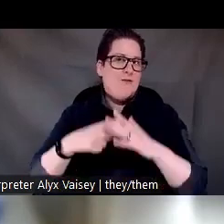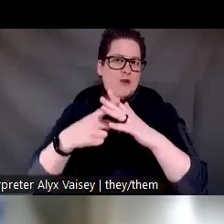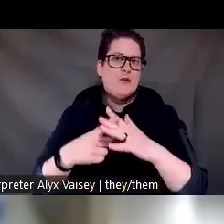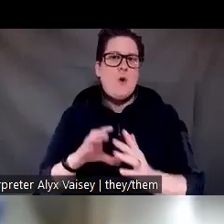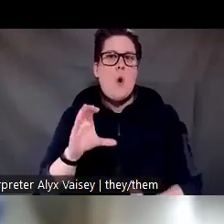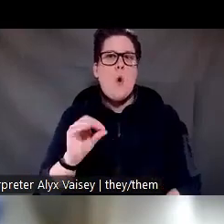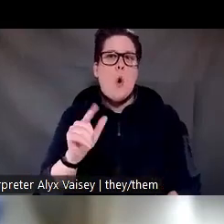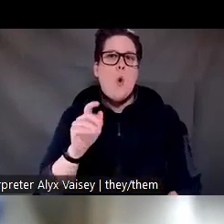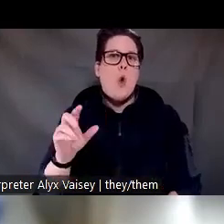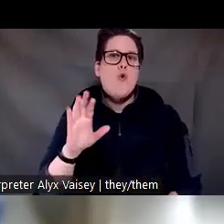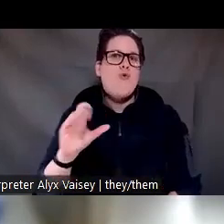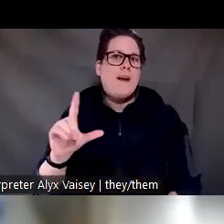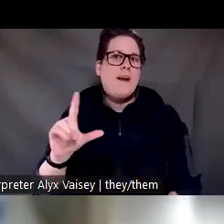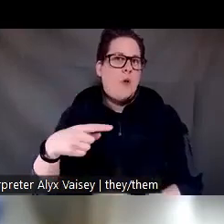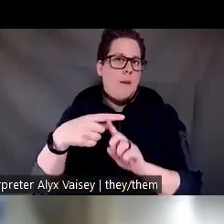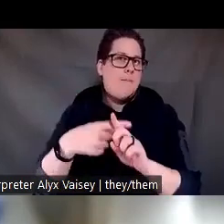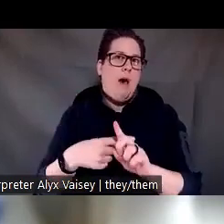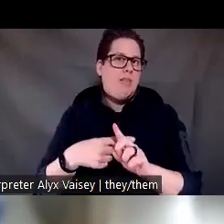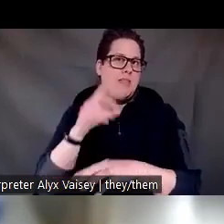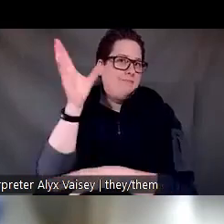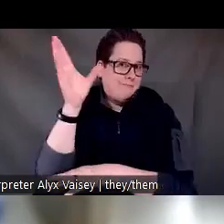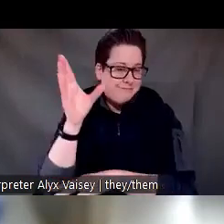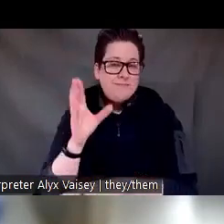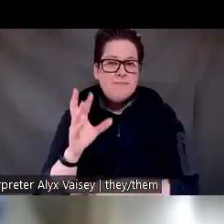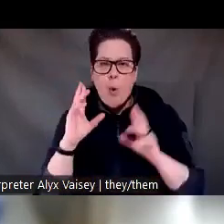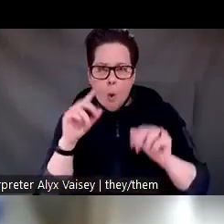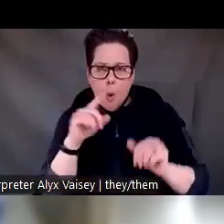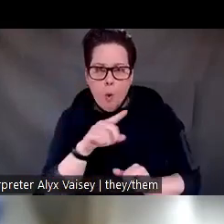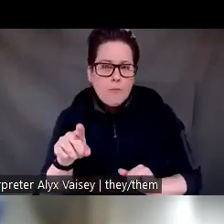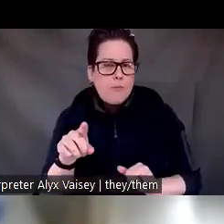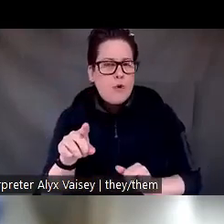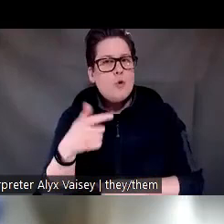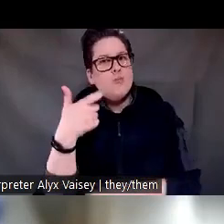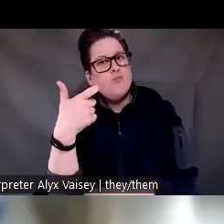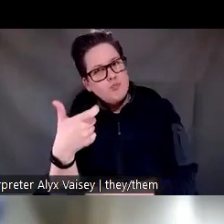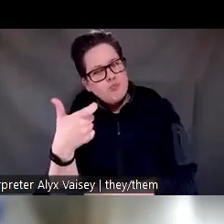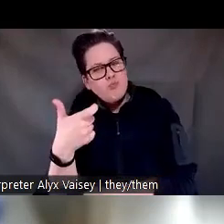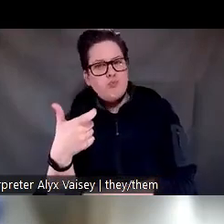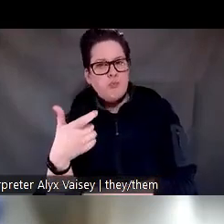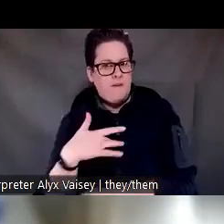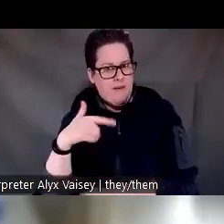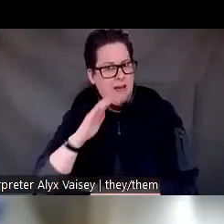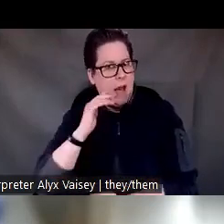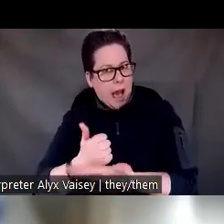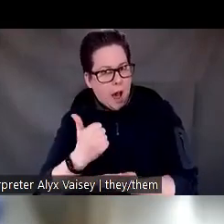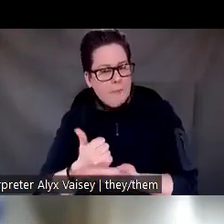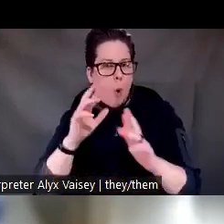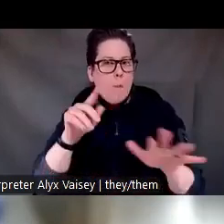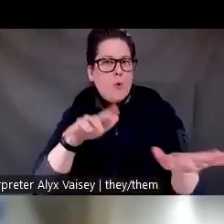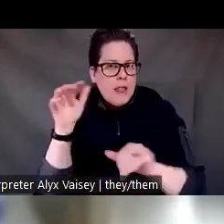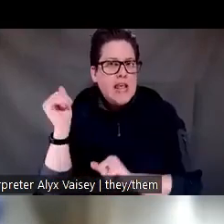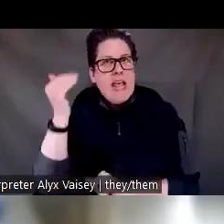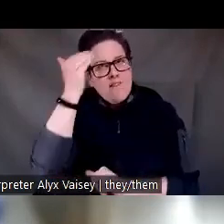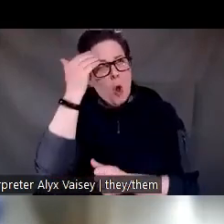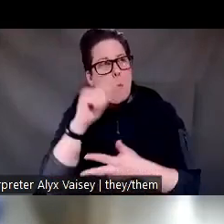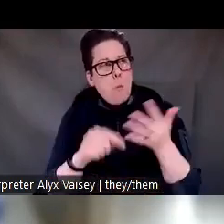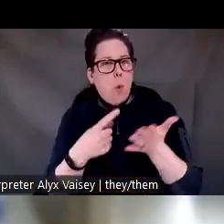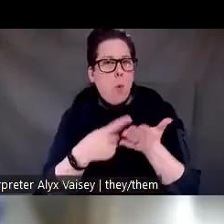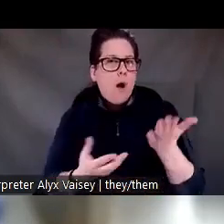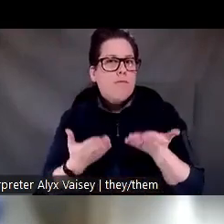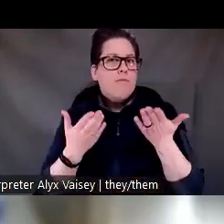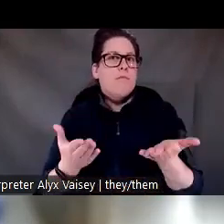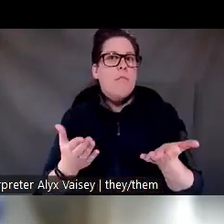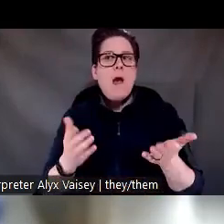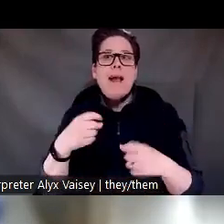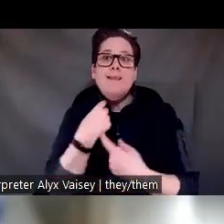Cancer Awareness Month. I'm hopeful that you'll find this session helpful and that you'll leave here with a few tips and recommendations that you can